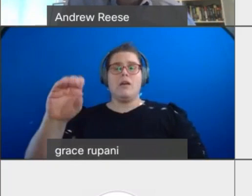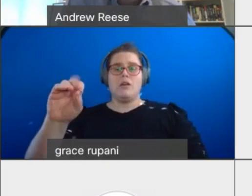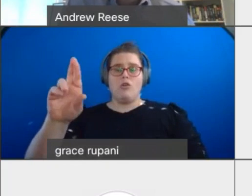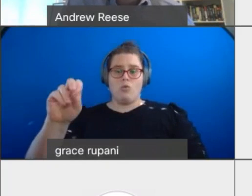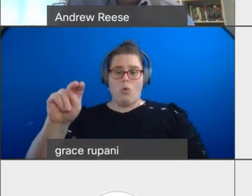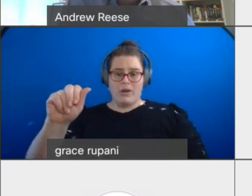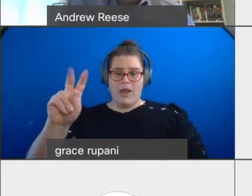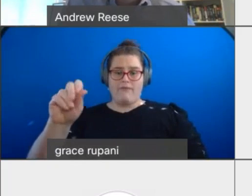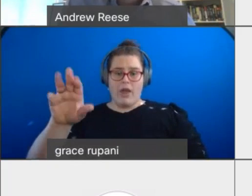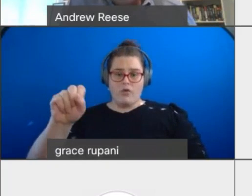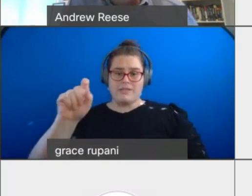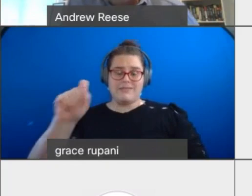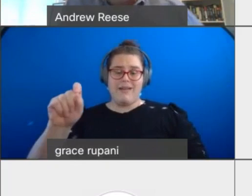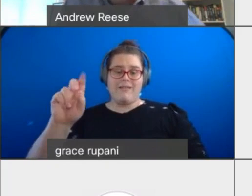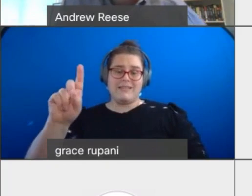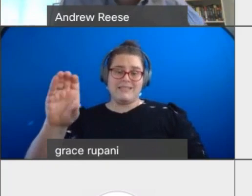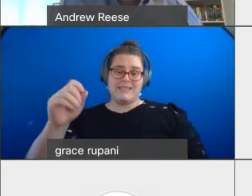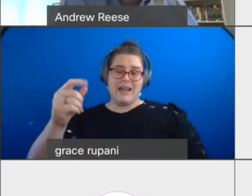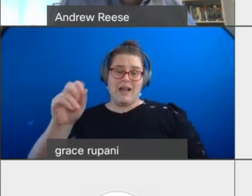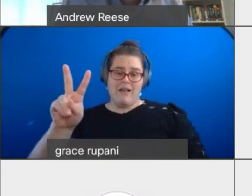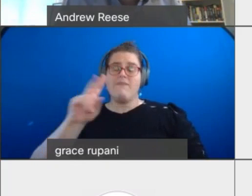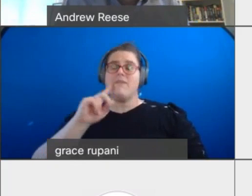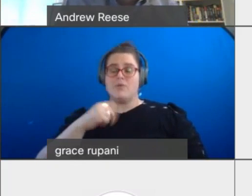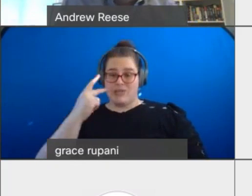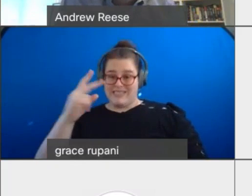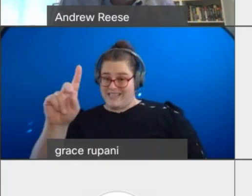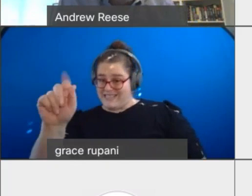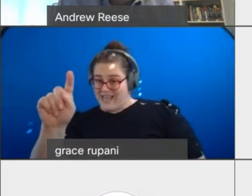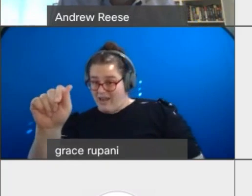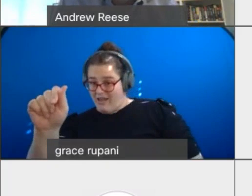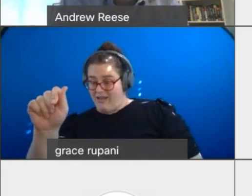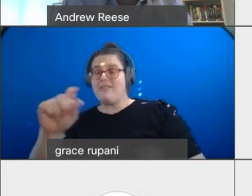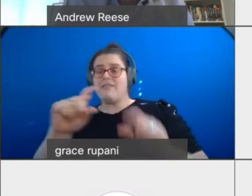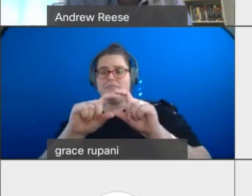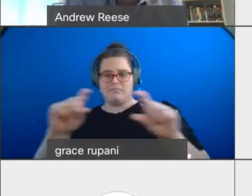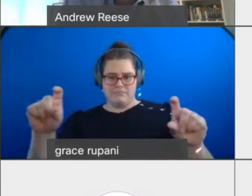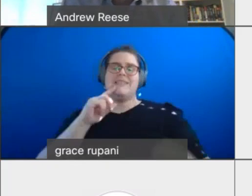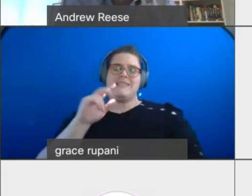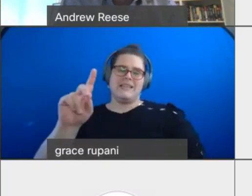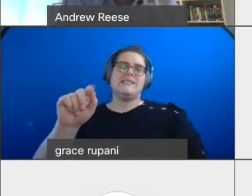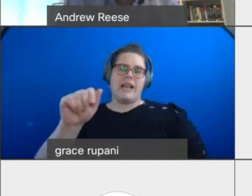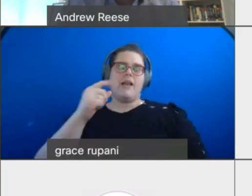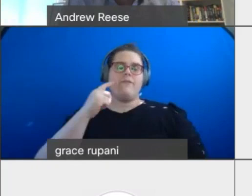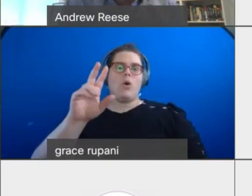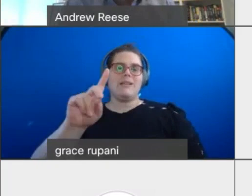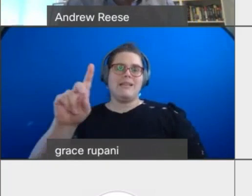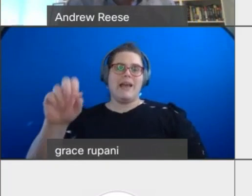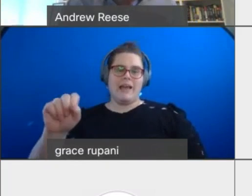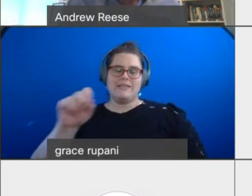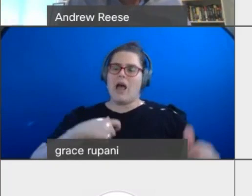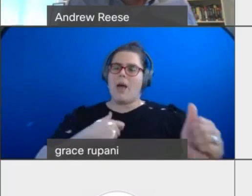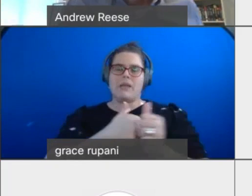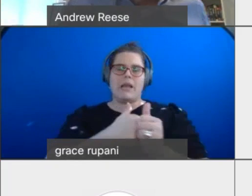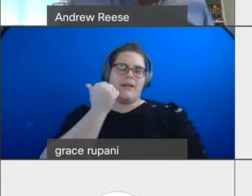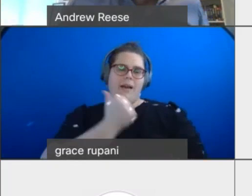coronavirus.dc.gov and look under data, you will see the data for DDS, which is updated, as I said, daily, 7 days